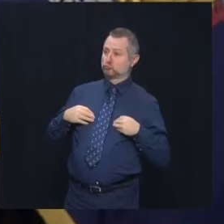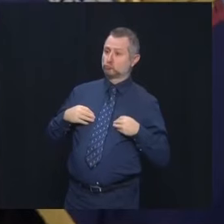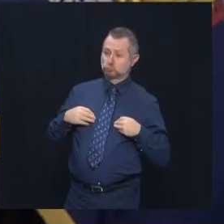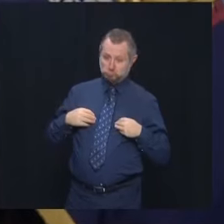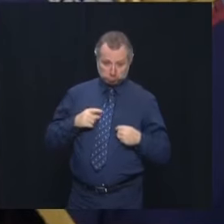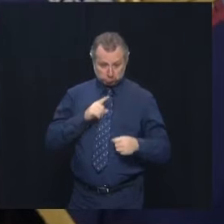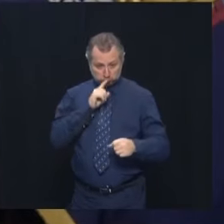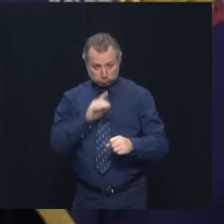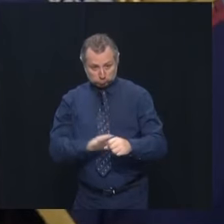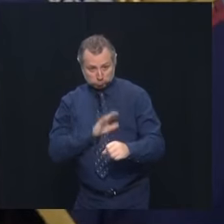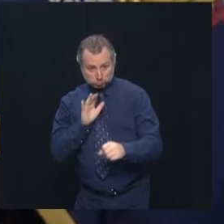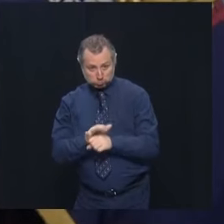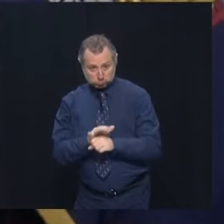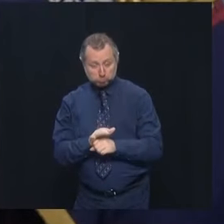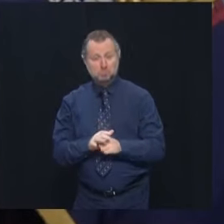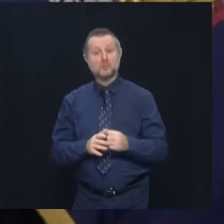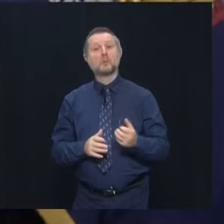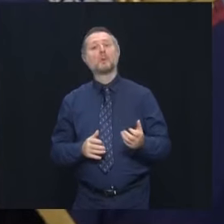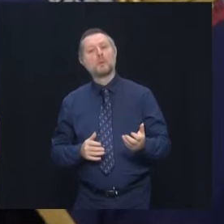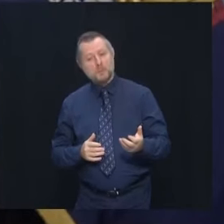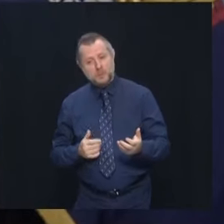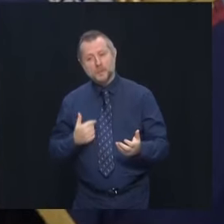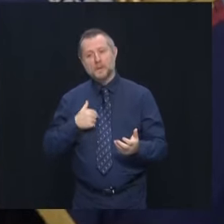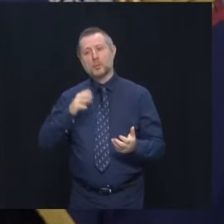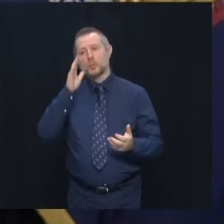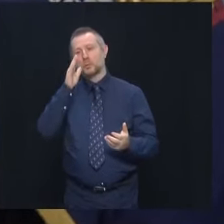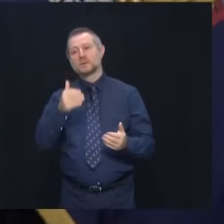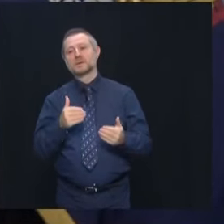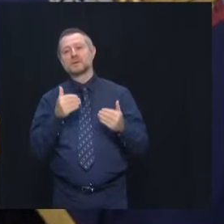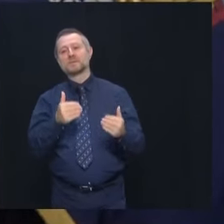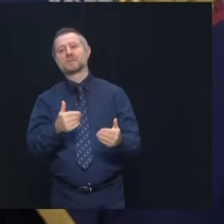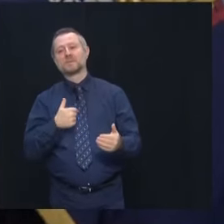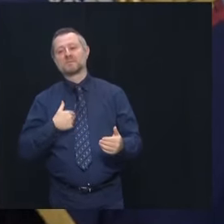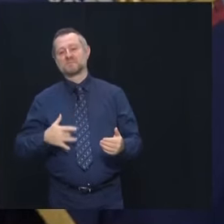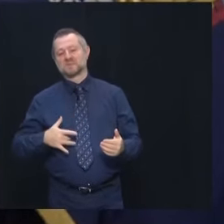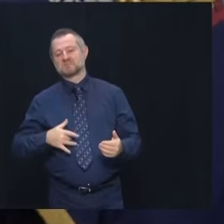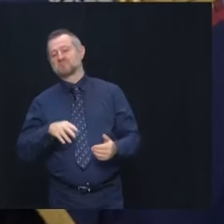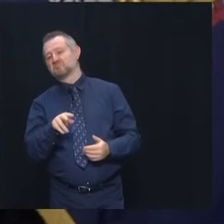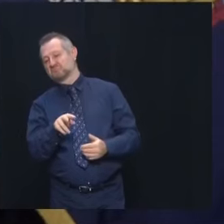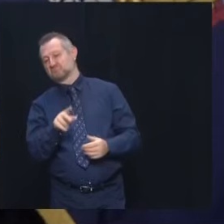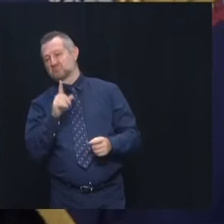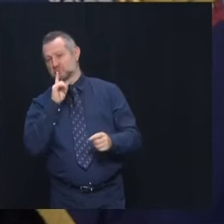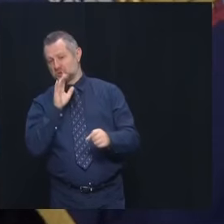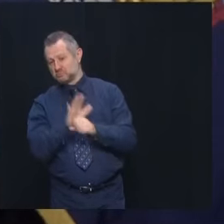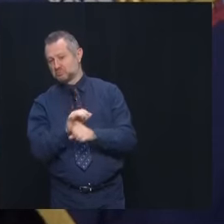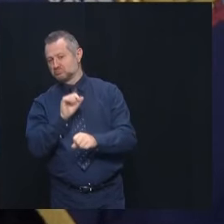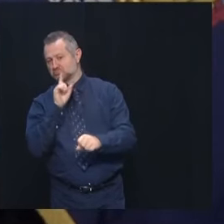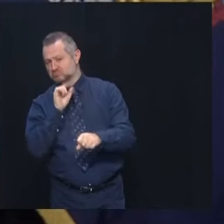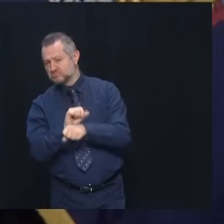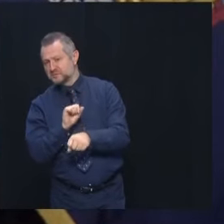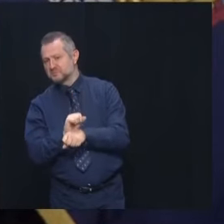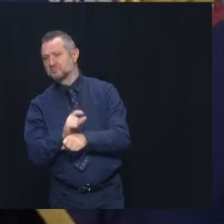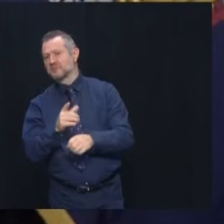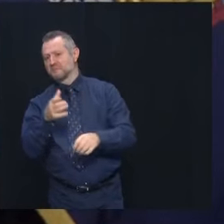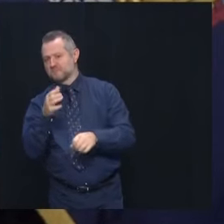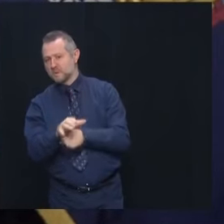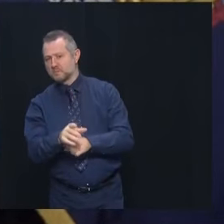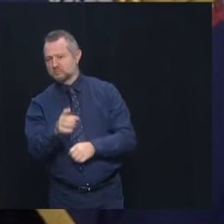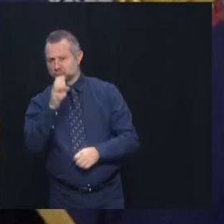I will only go forward if I know we have a state-supervised enforcement action,